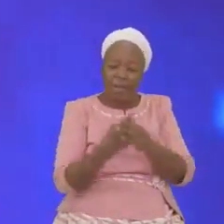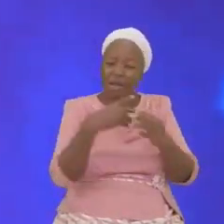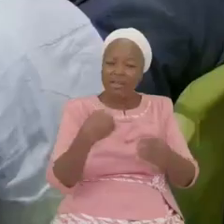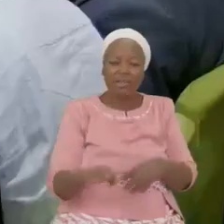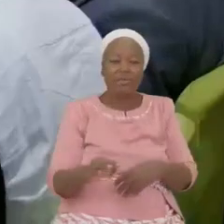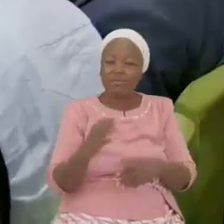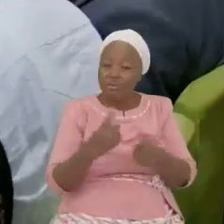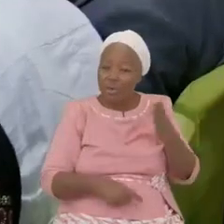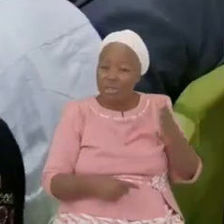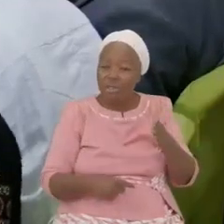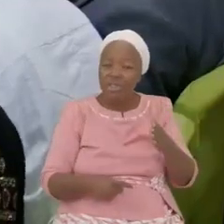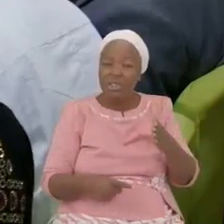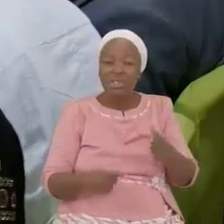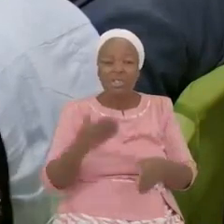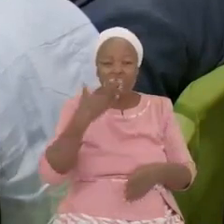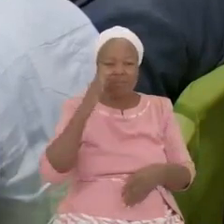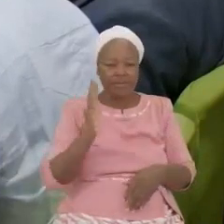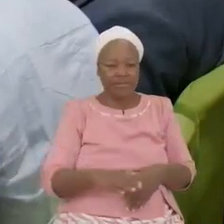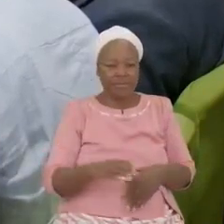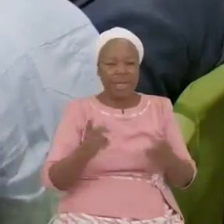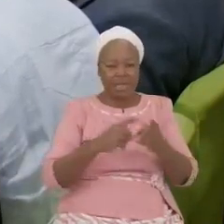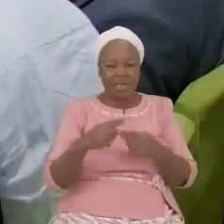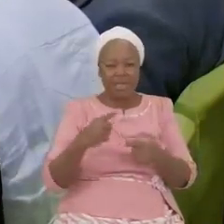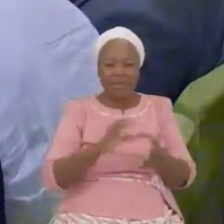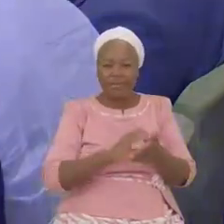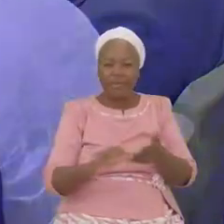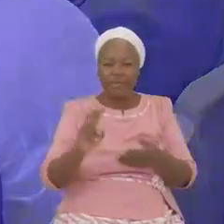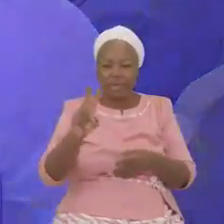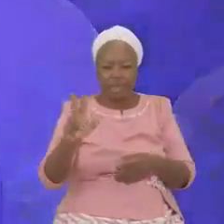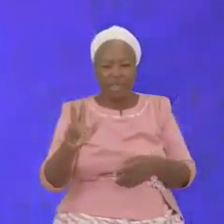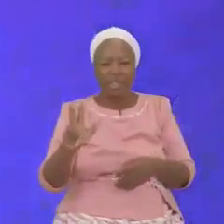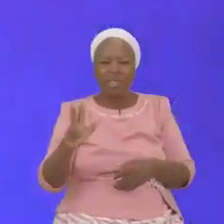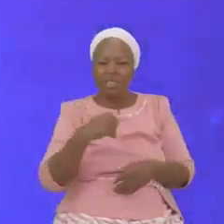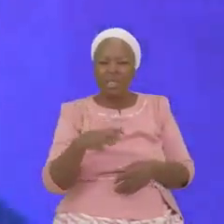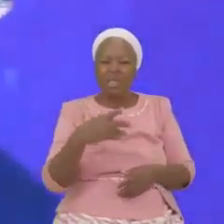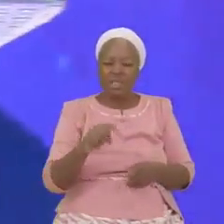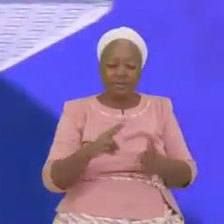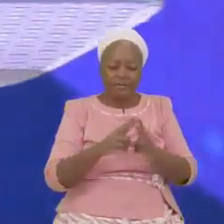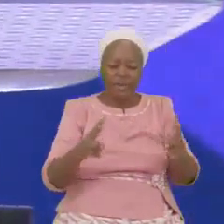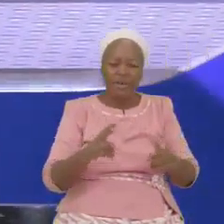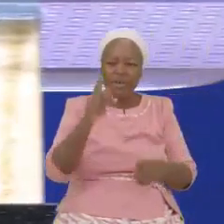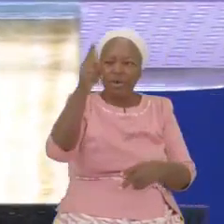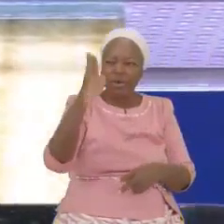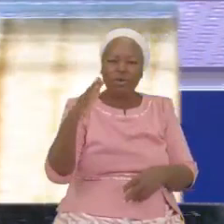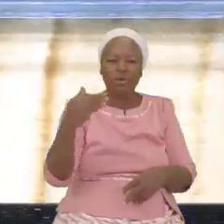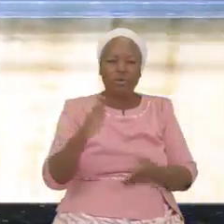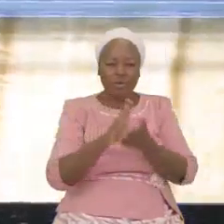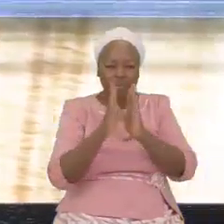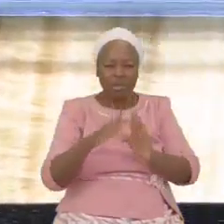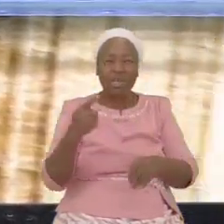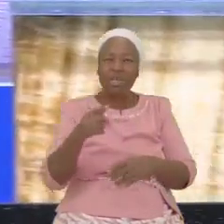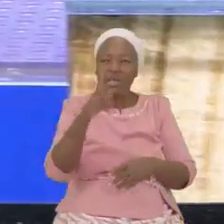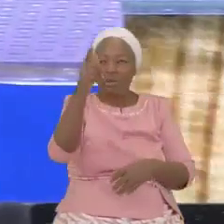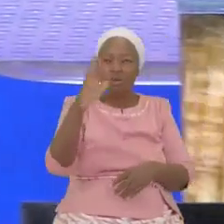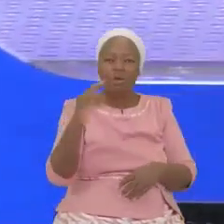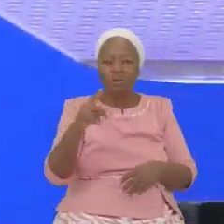then it says the very God of peace. You see that? The God of the covenant of peace that